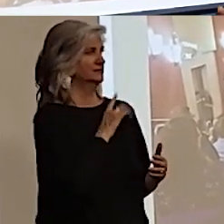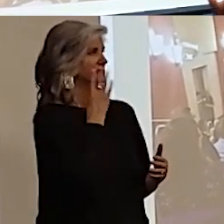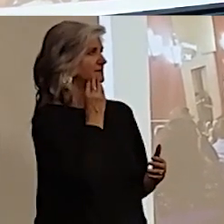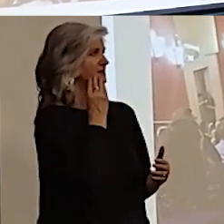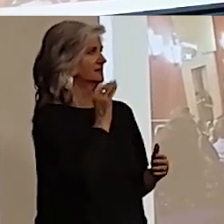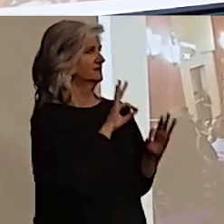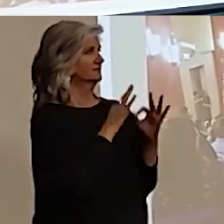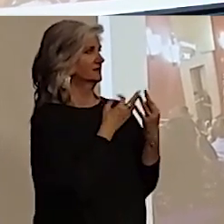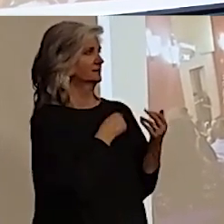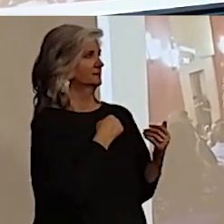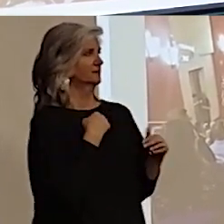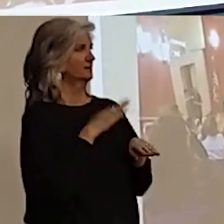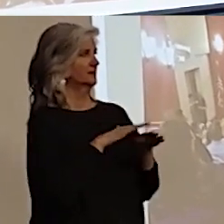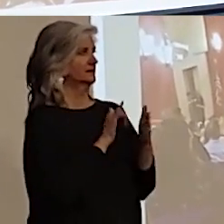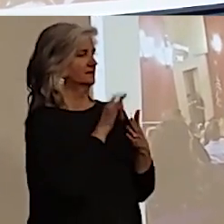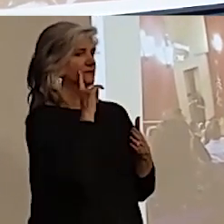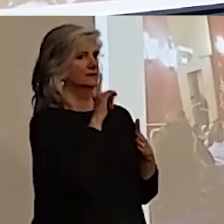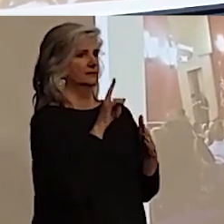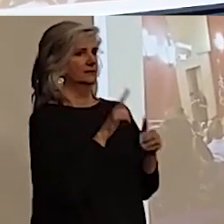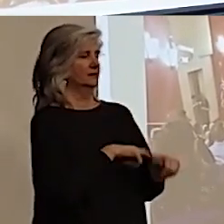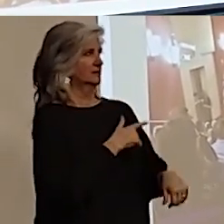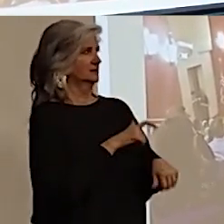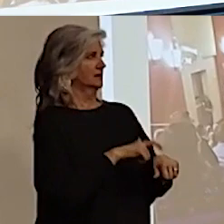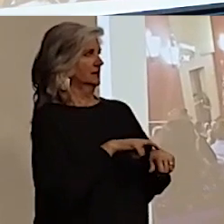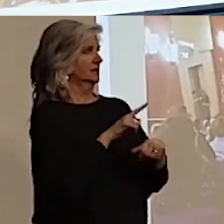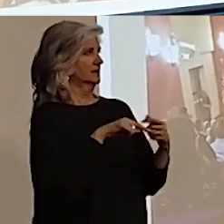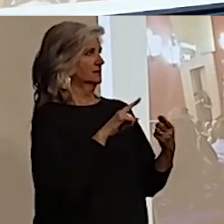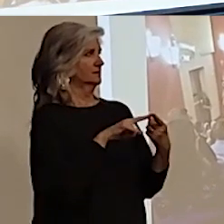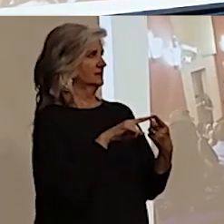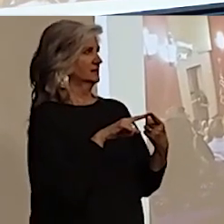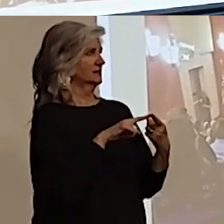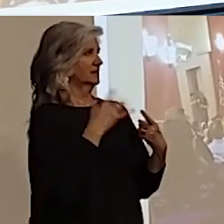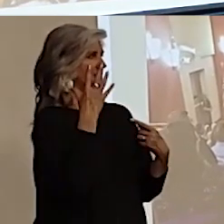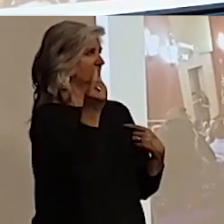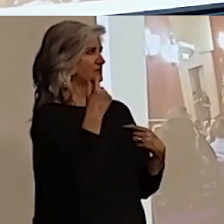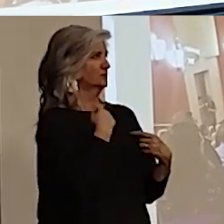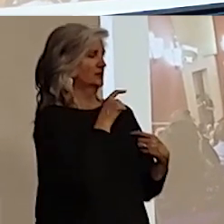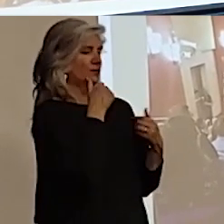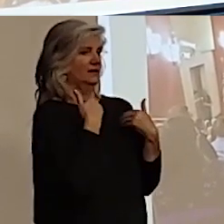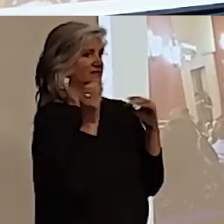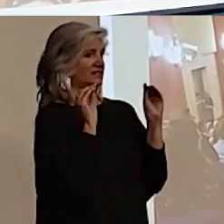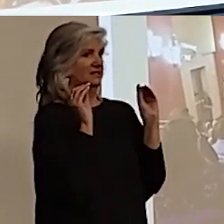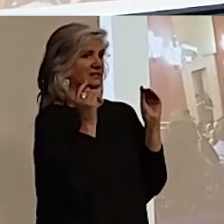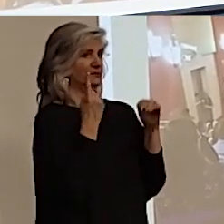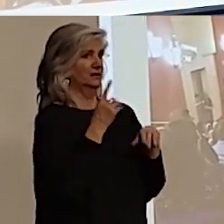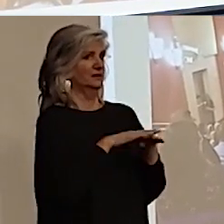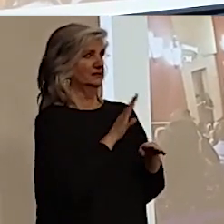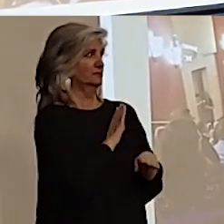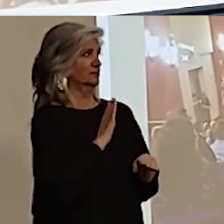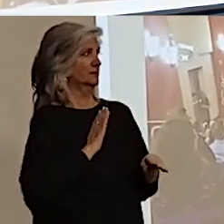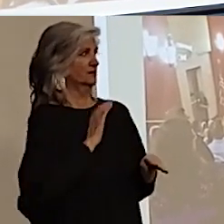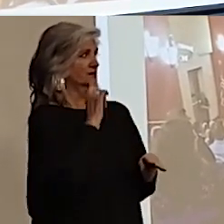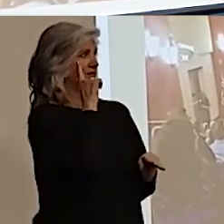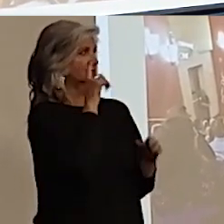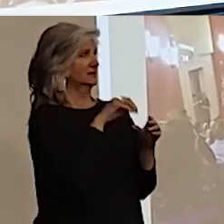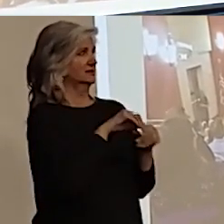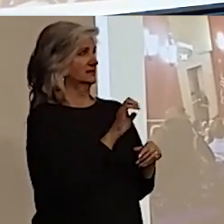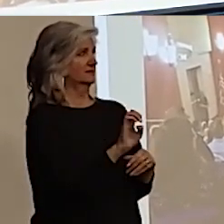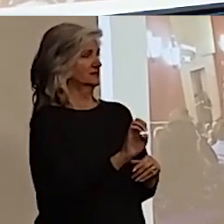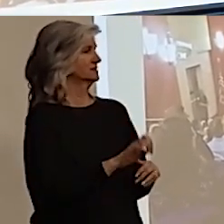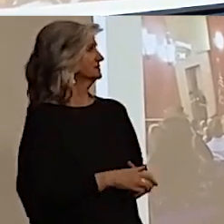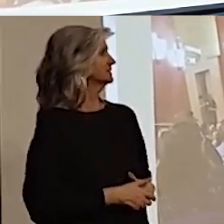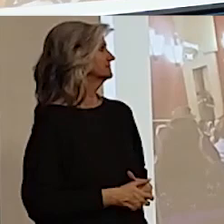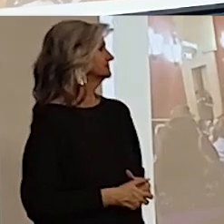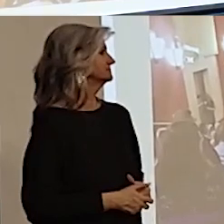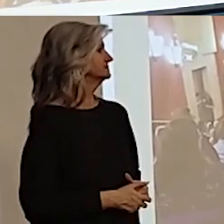family member that was on it for a long time. And when they went out, we don't have anybody on that board, I think, in Evansville.